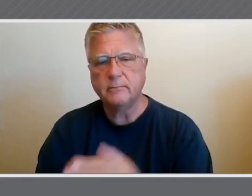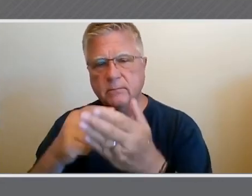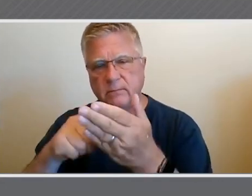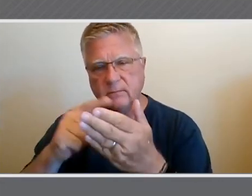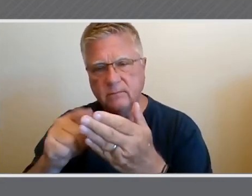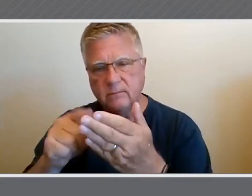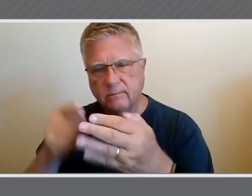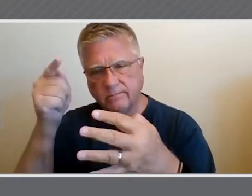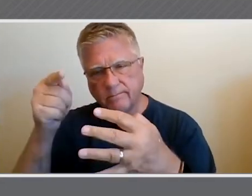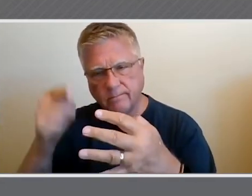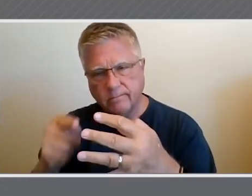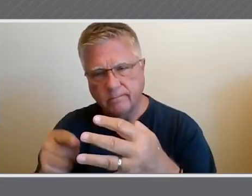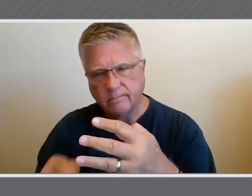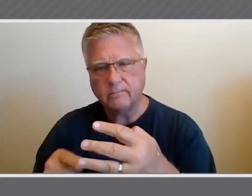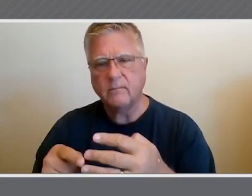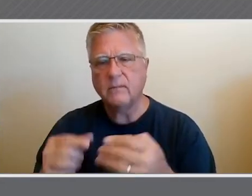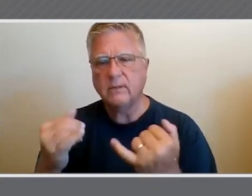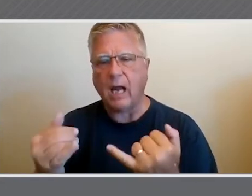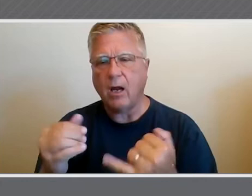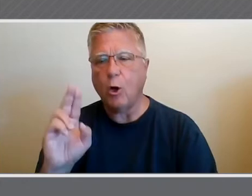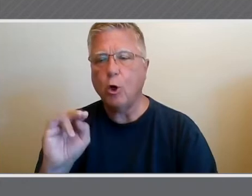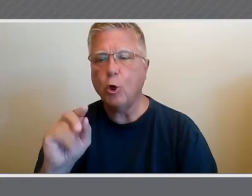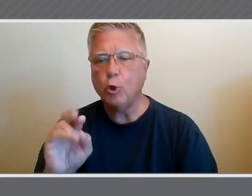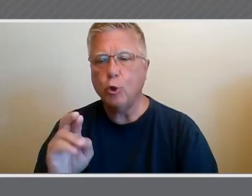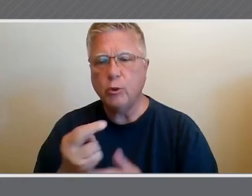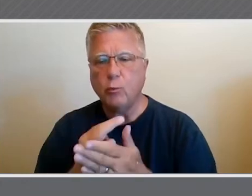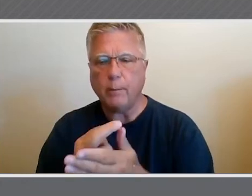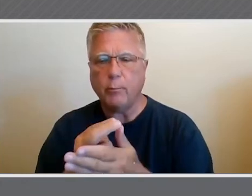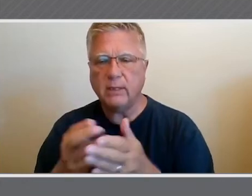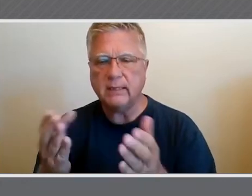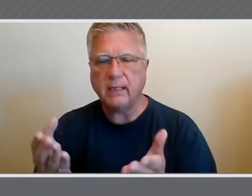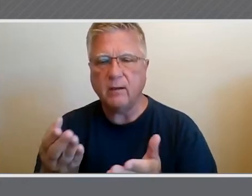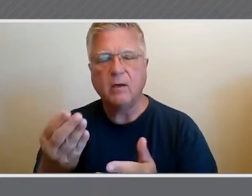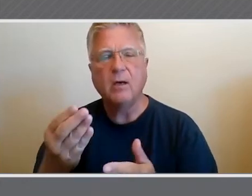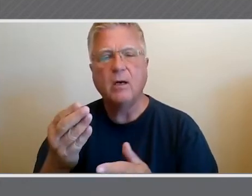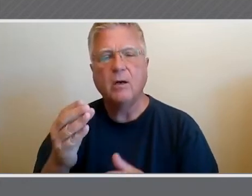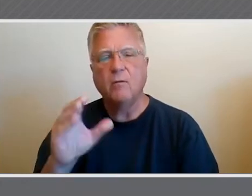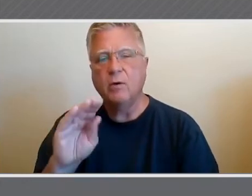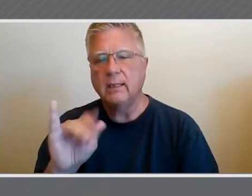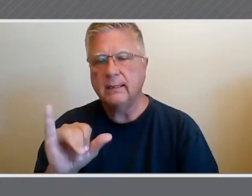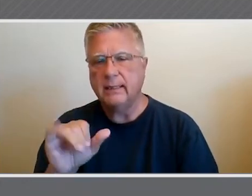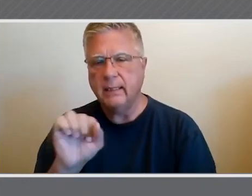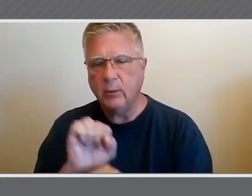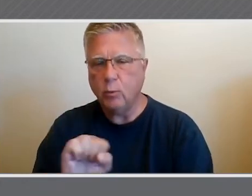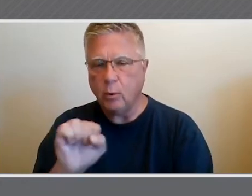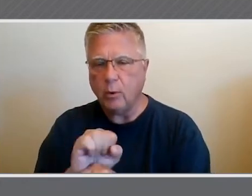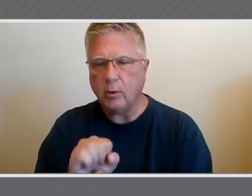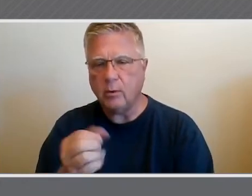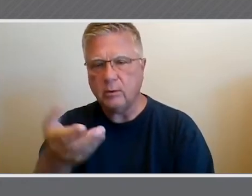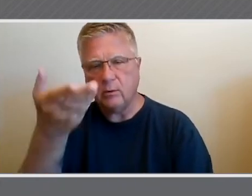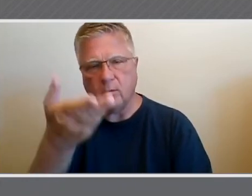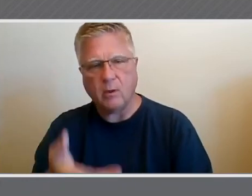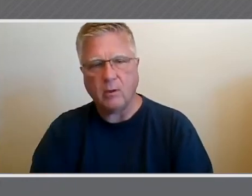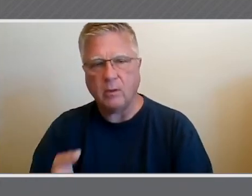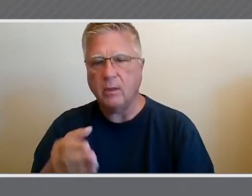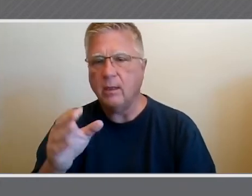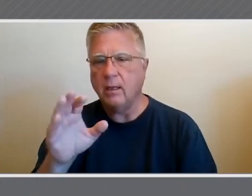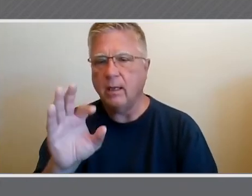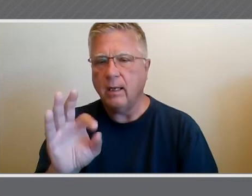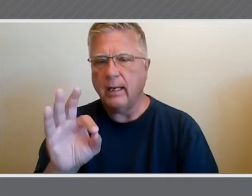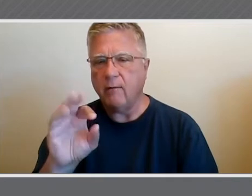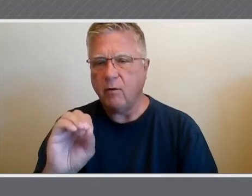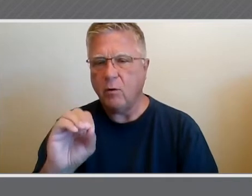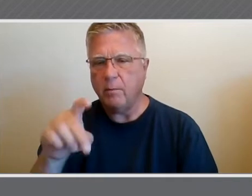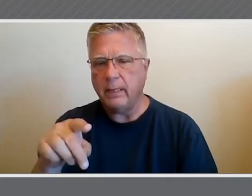list, current union representation for City of Pittsburgh employees are as follows: the Fraternal Order of Police, Fort Pitt